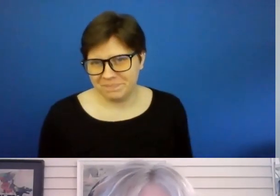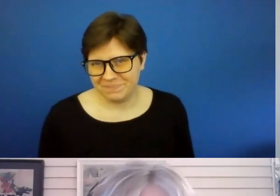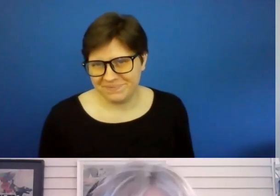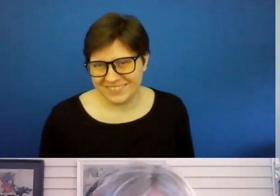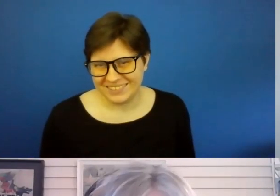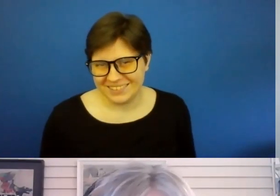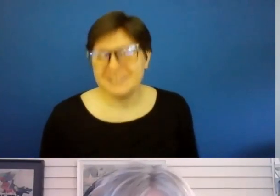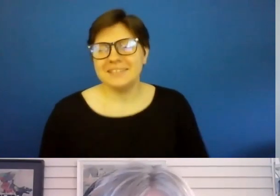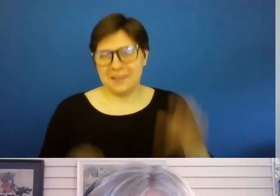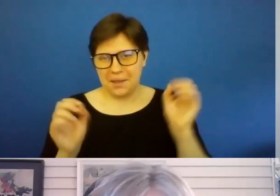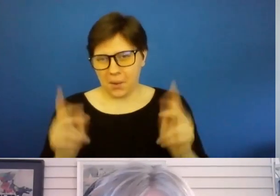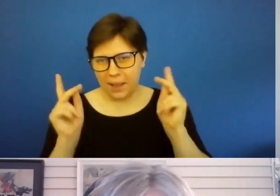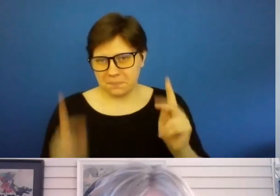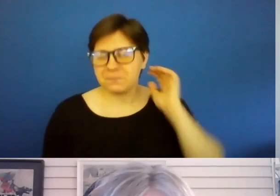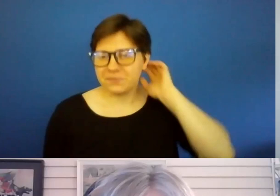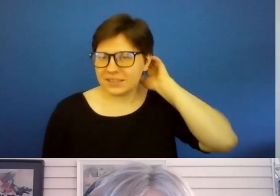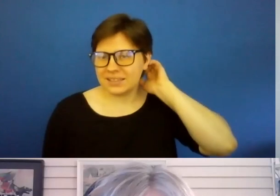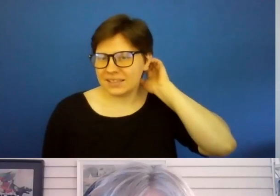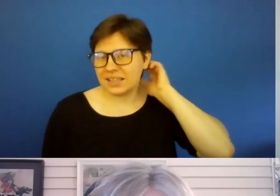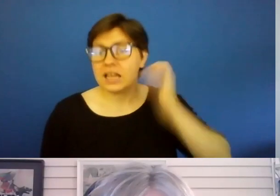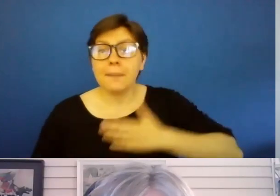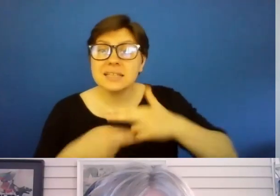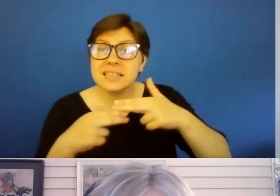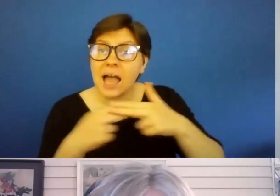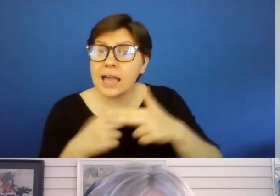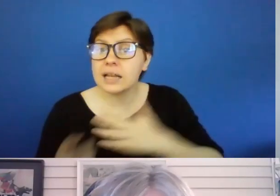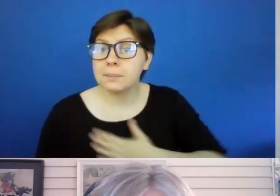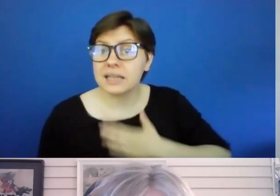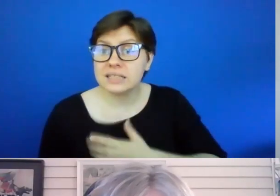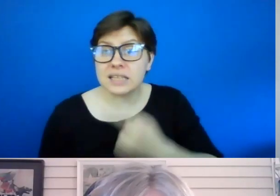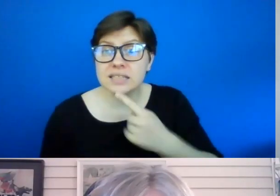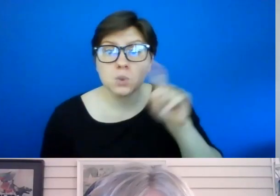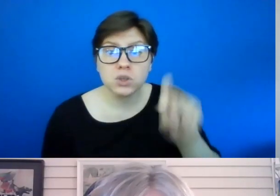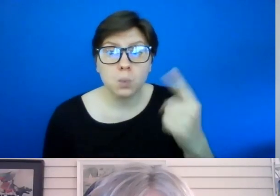Okay. So, John? Yep. Next slide, please. It says question one.